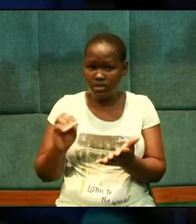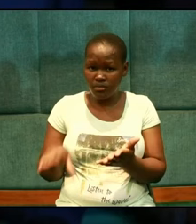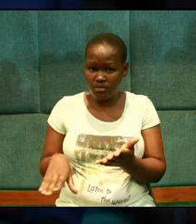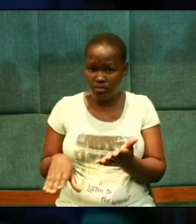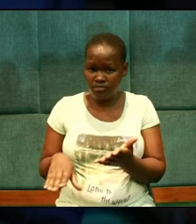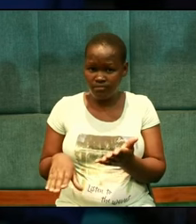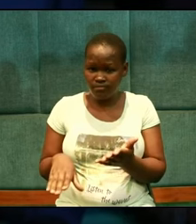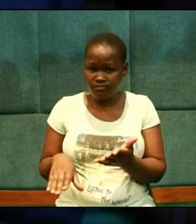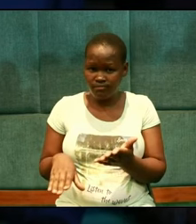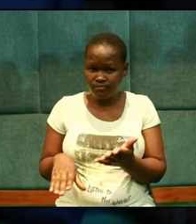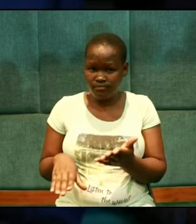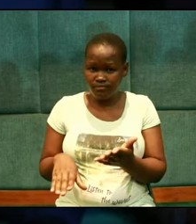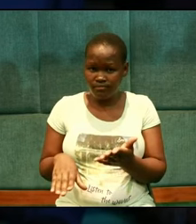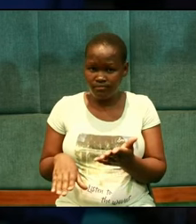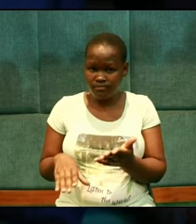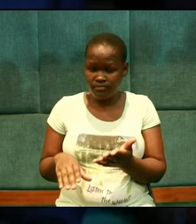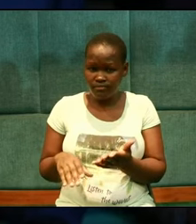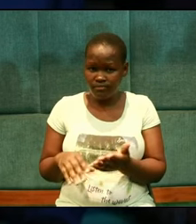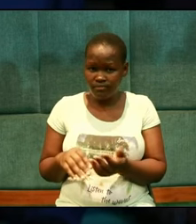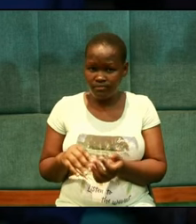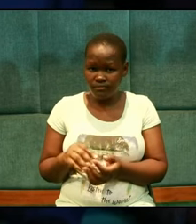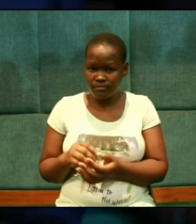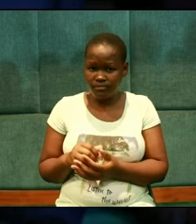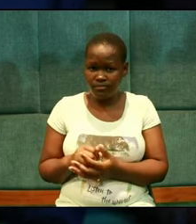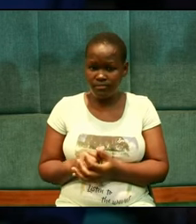ignorance within the marriages.